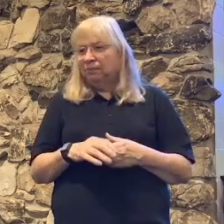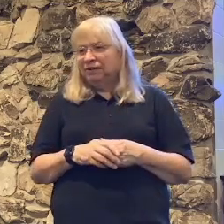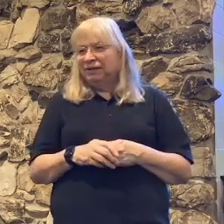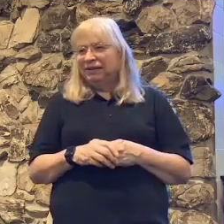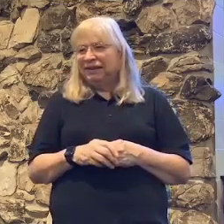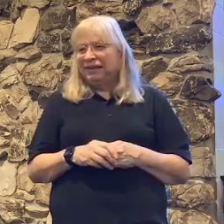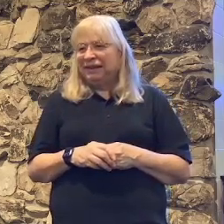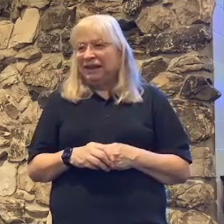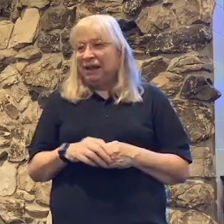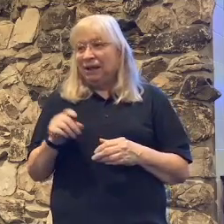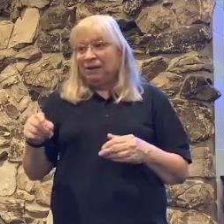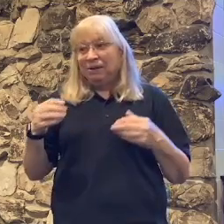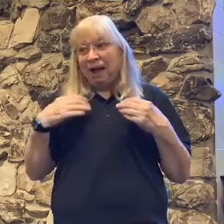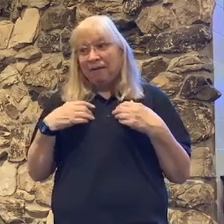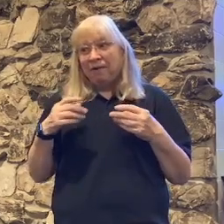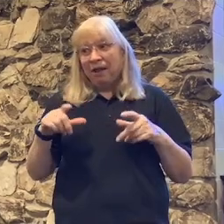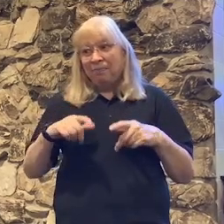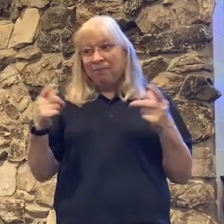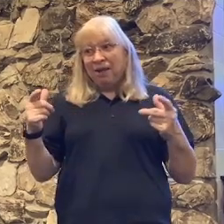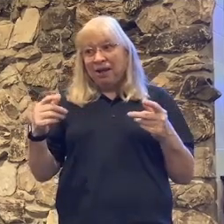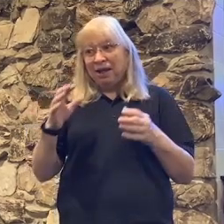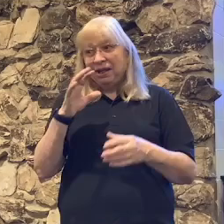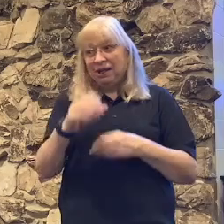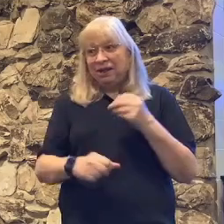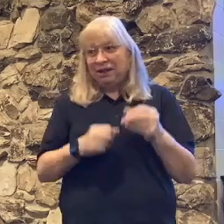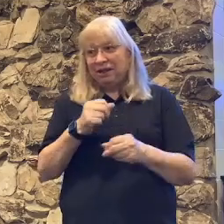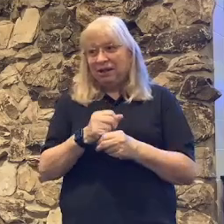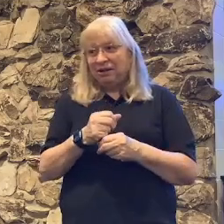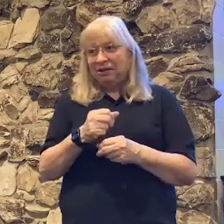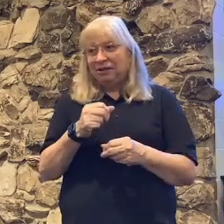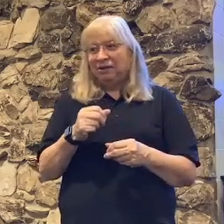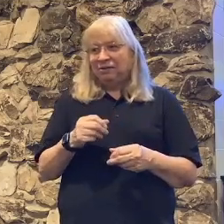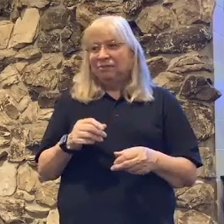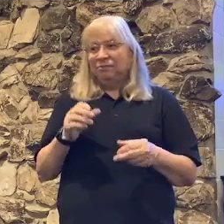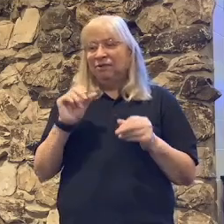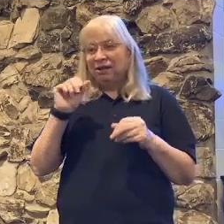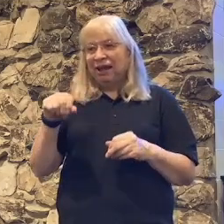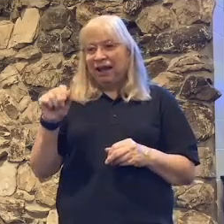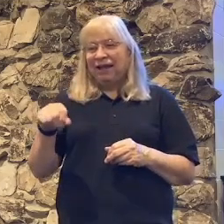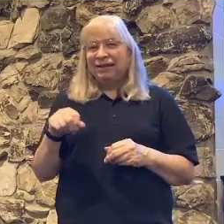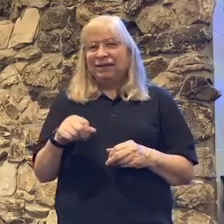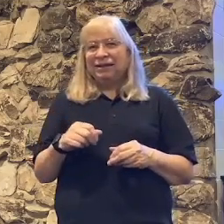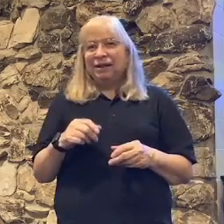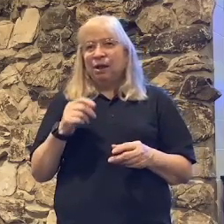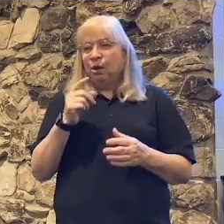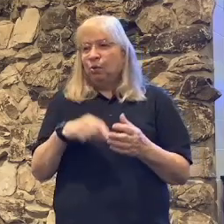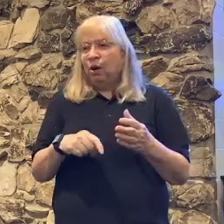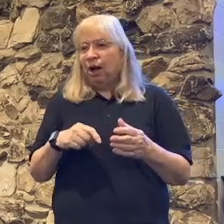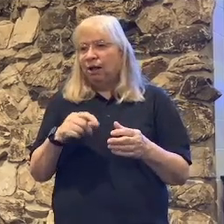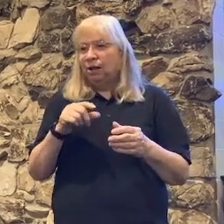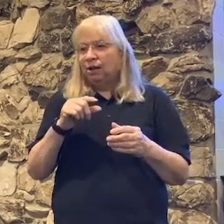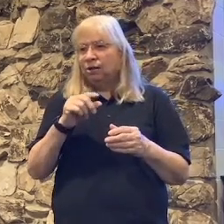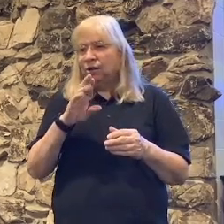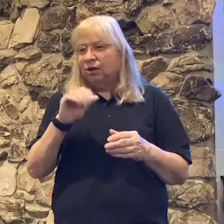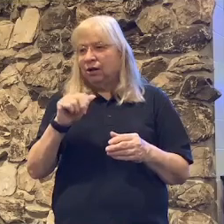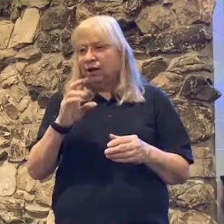You've got a big year this year, don't you, the school, Maria? Yeah? What grade are you going to be in?